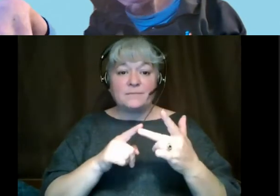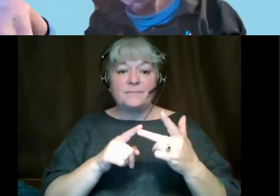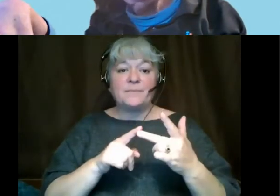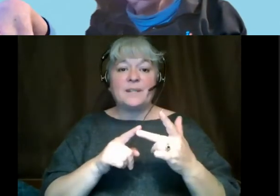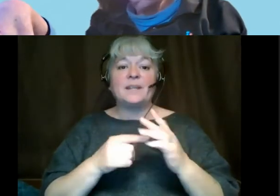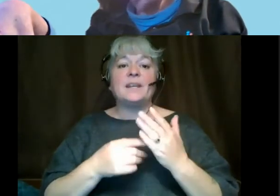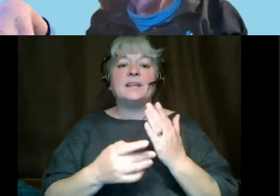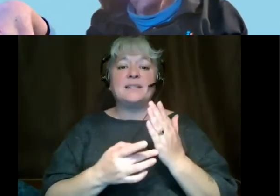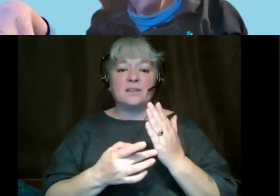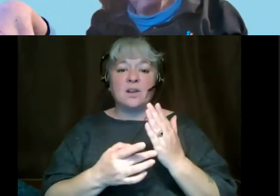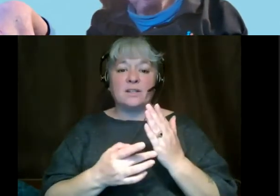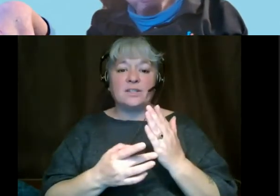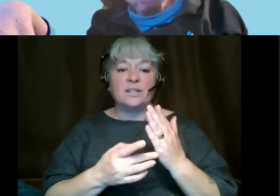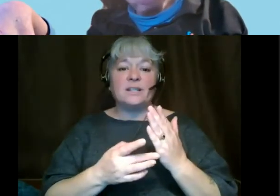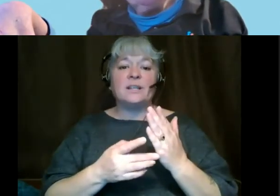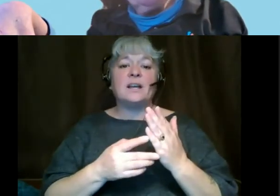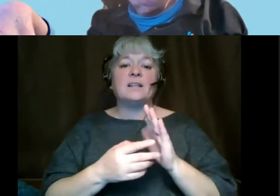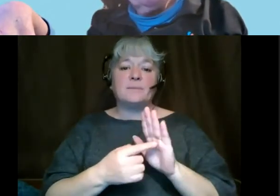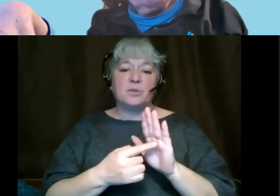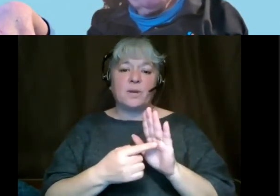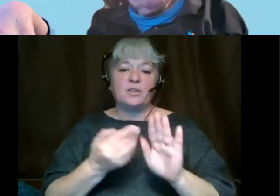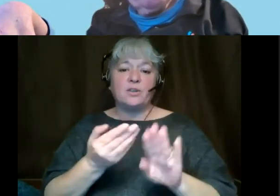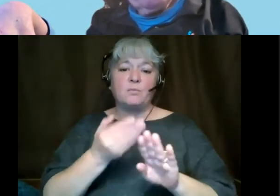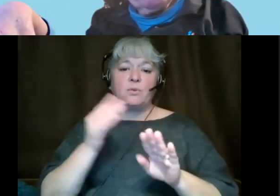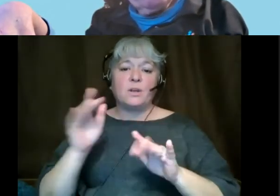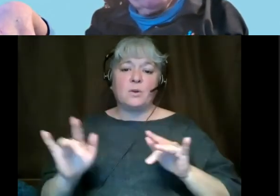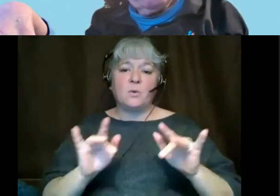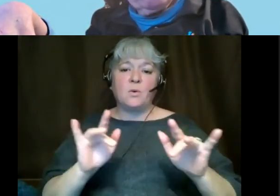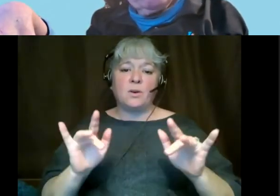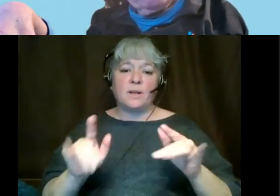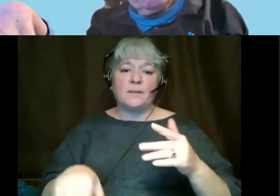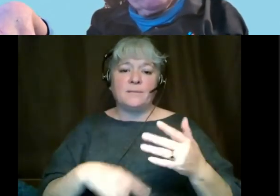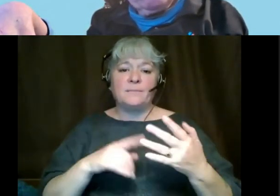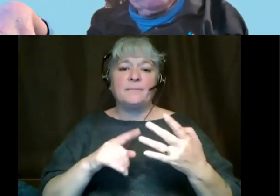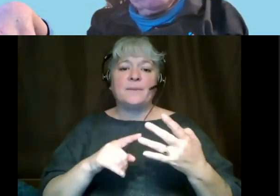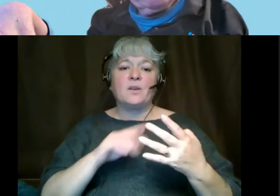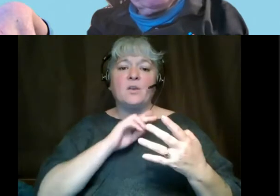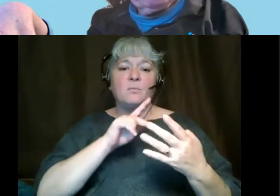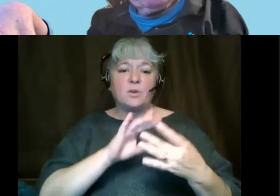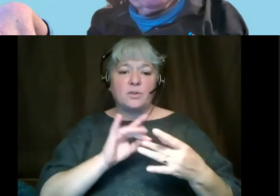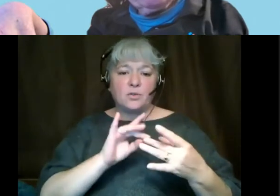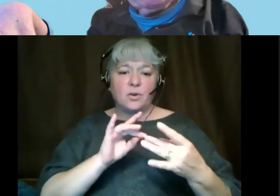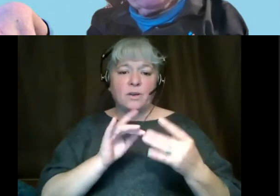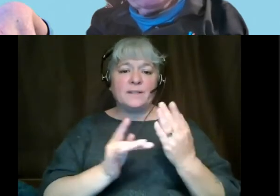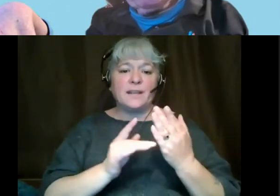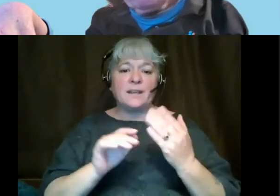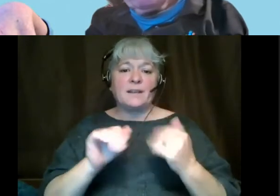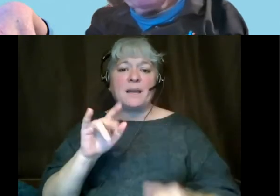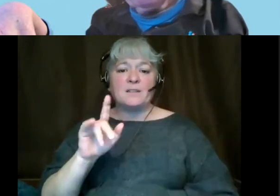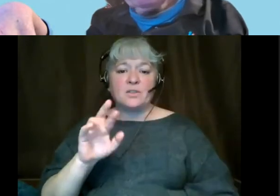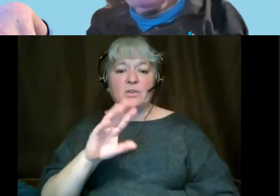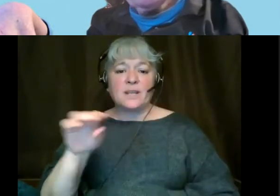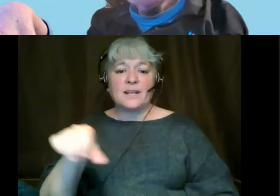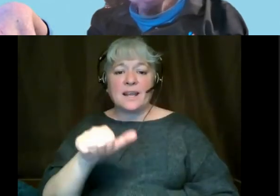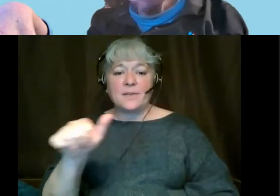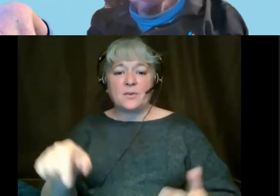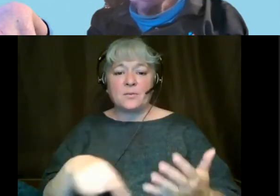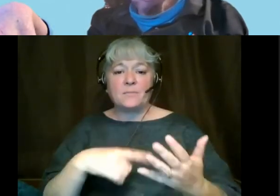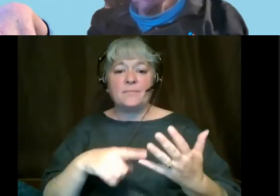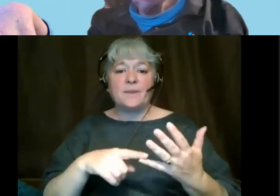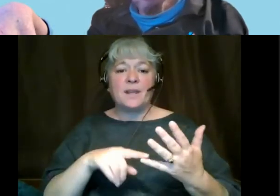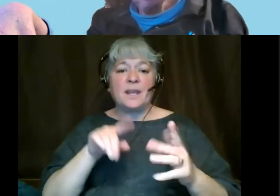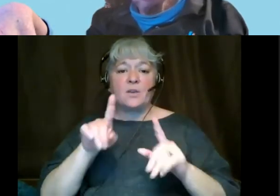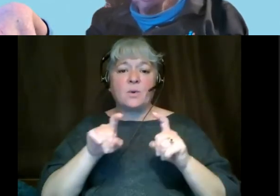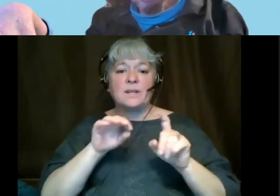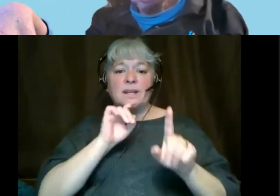pre-recorded, personal stories of tech ambassadors and others, and then question and answer sessions with